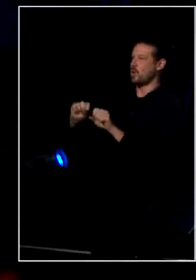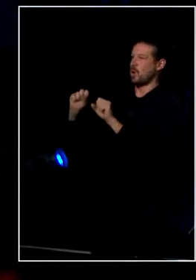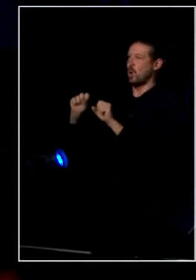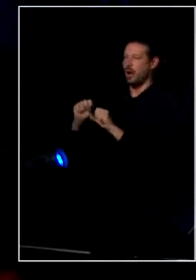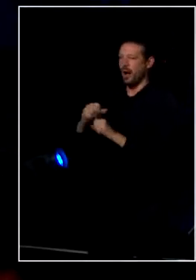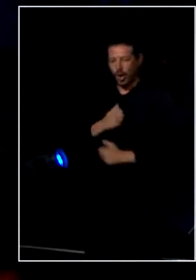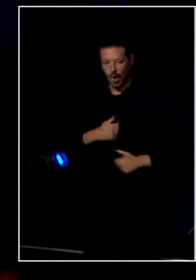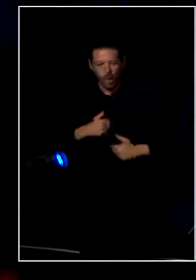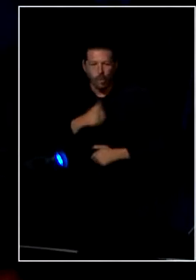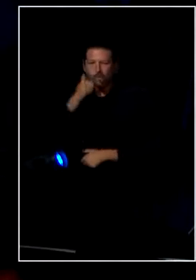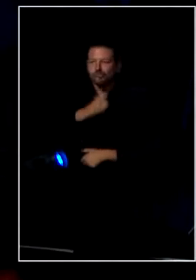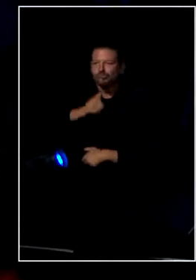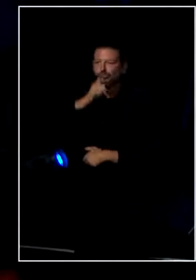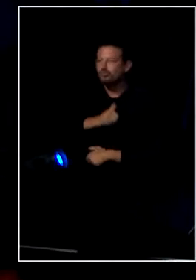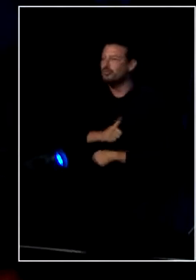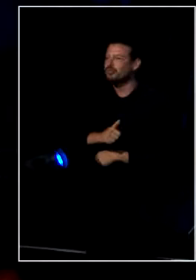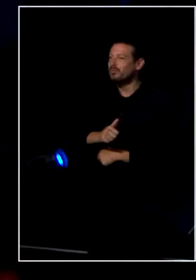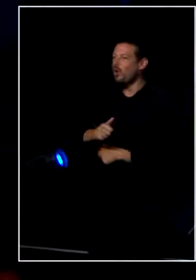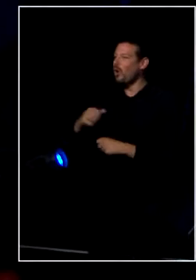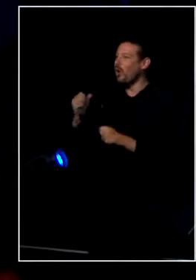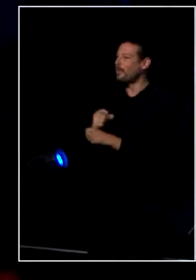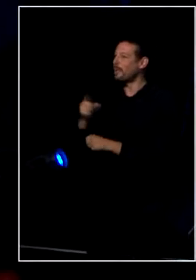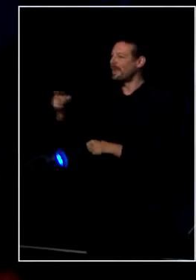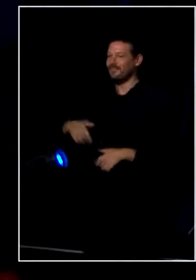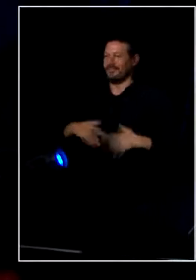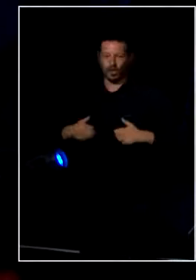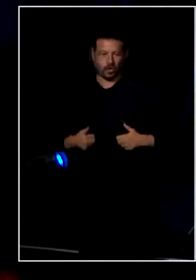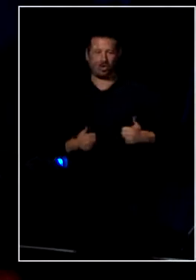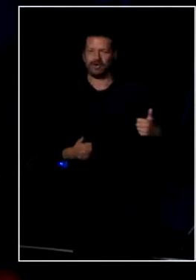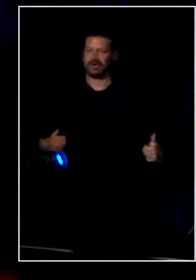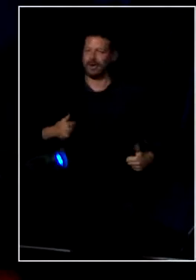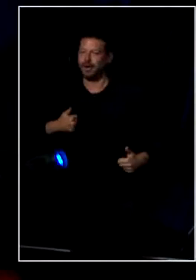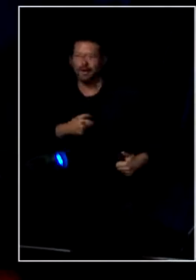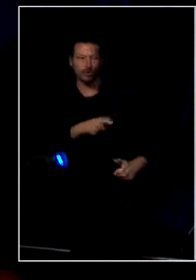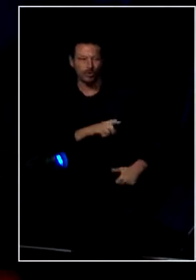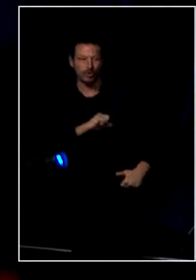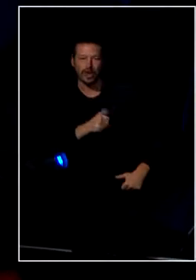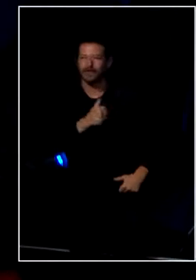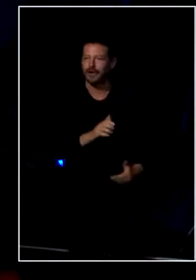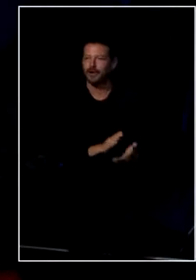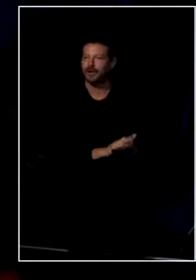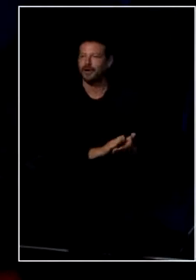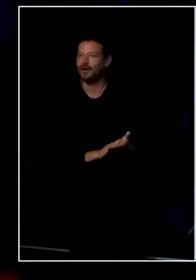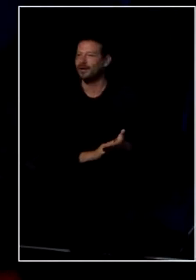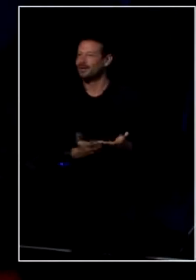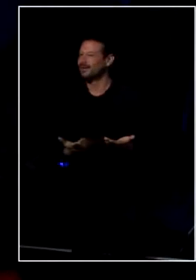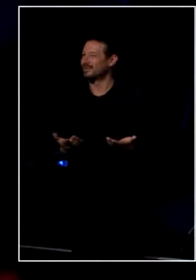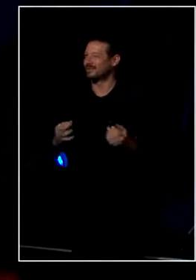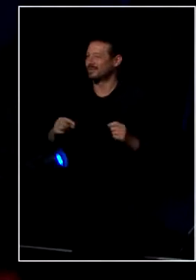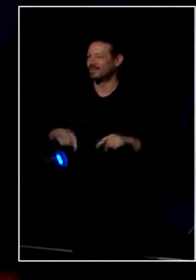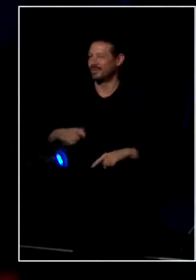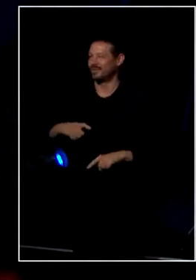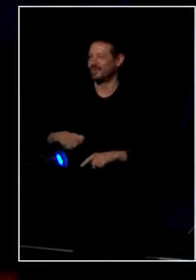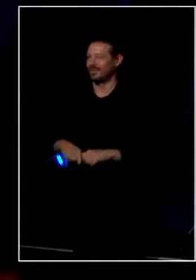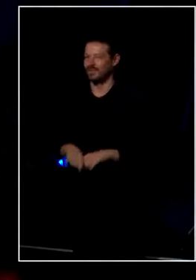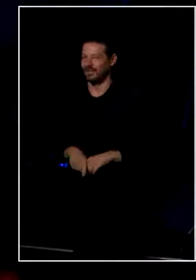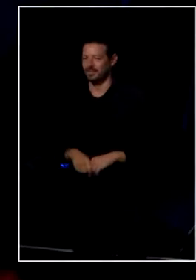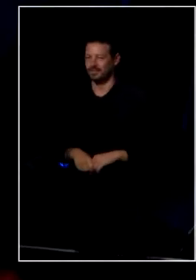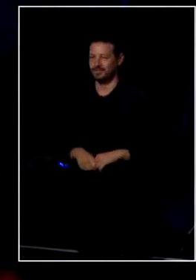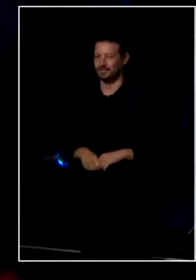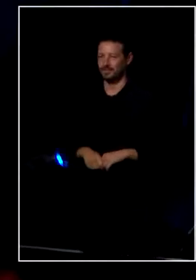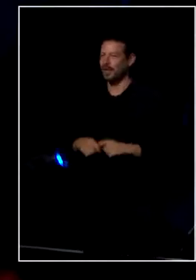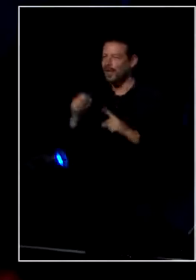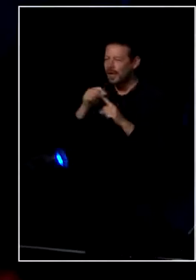amusement or making them feel better because they say, oh, aren't you brave today? Or their pity or